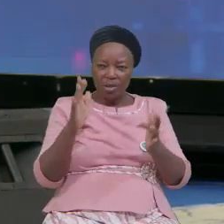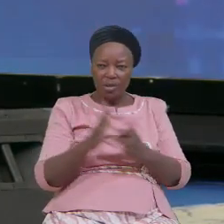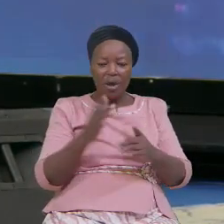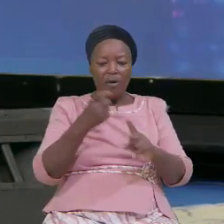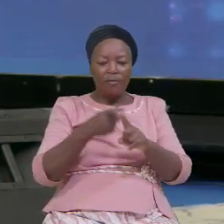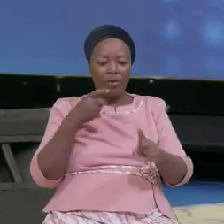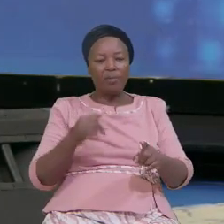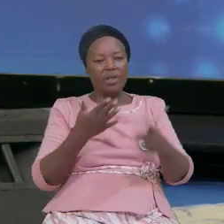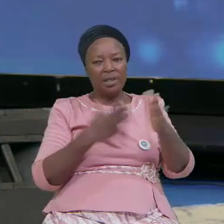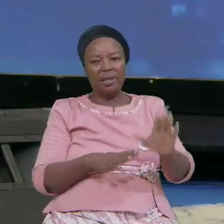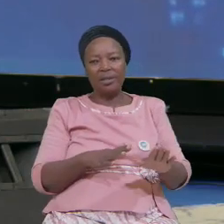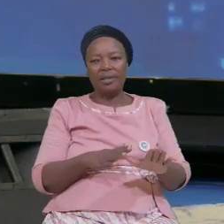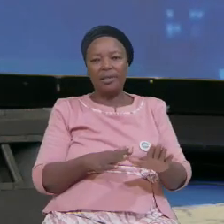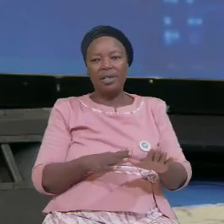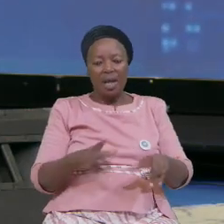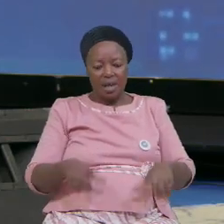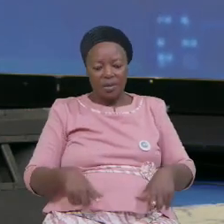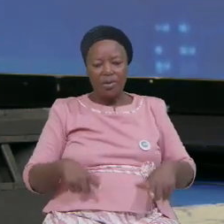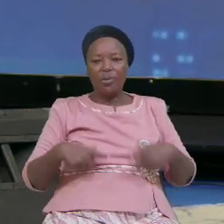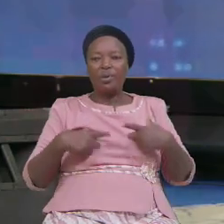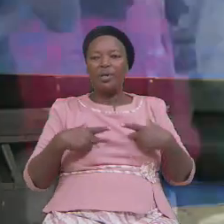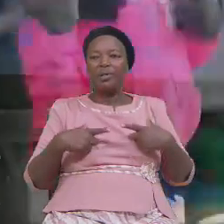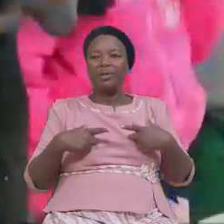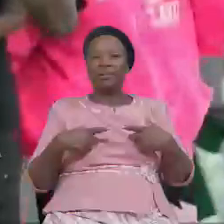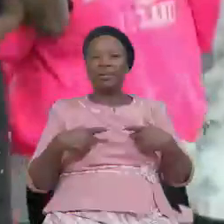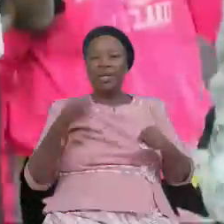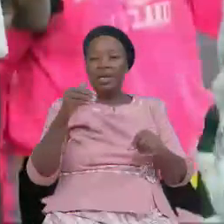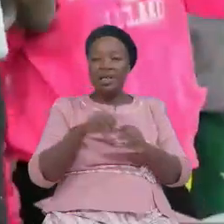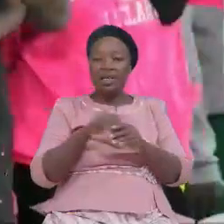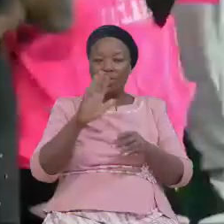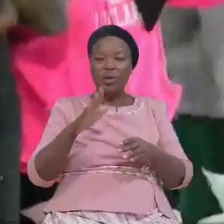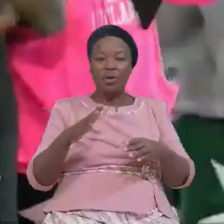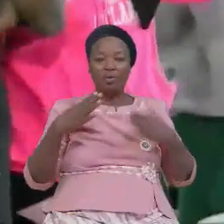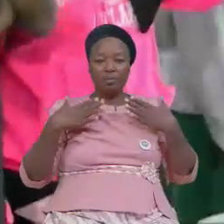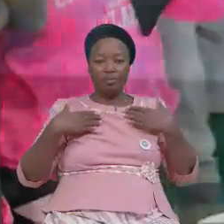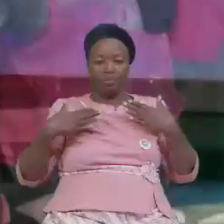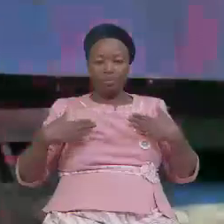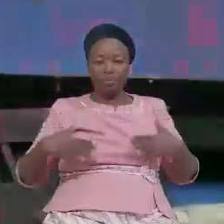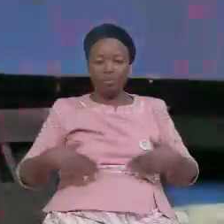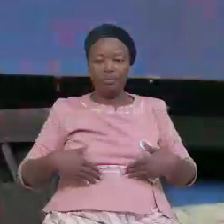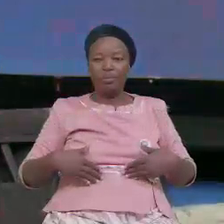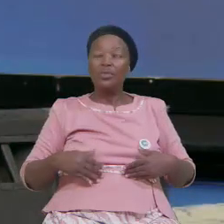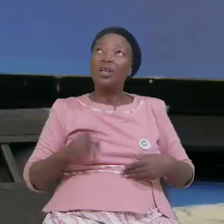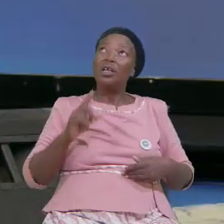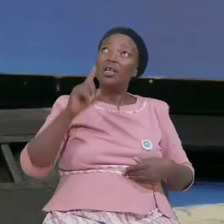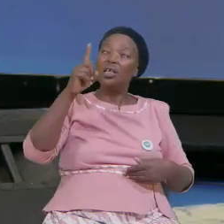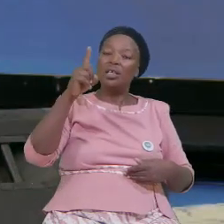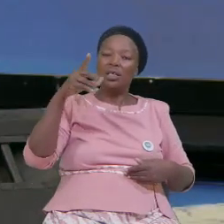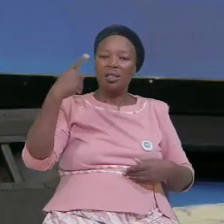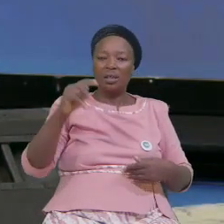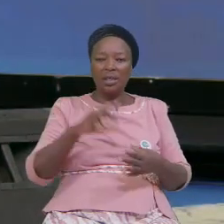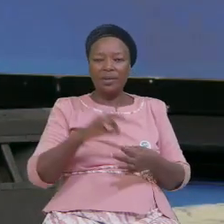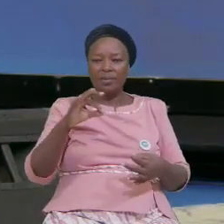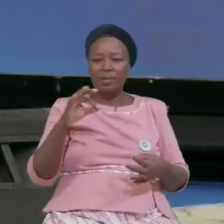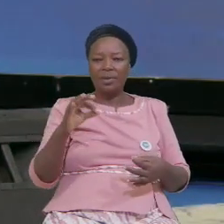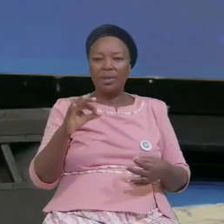dead dwell in your mortal body, he, the spirit